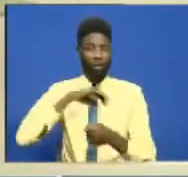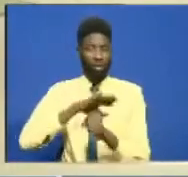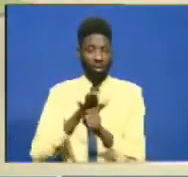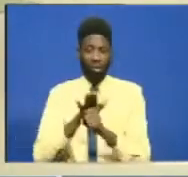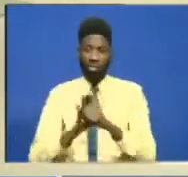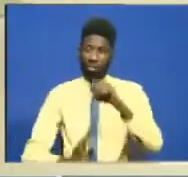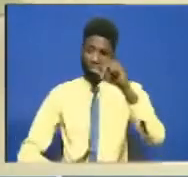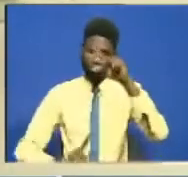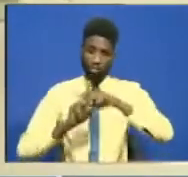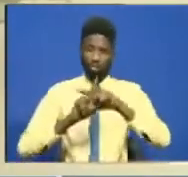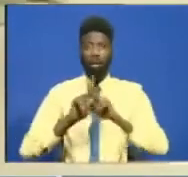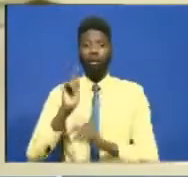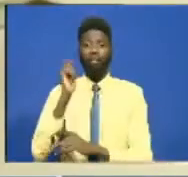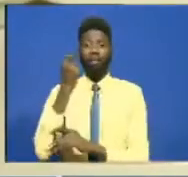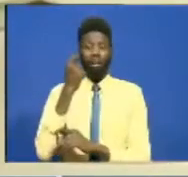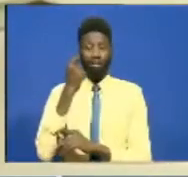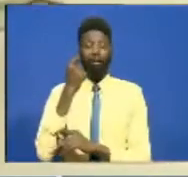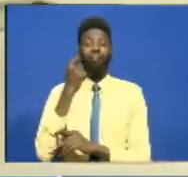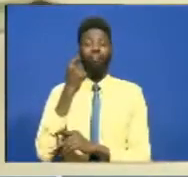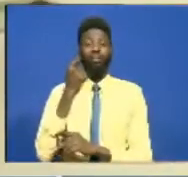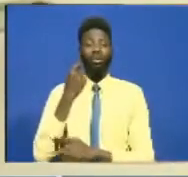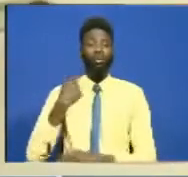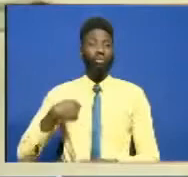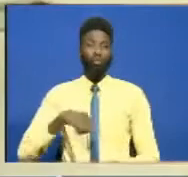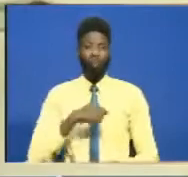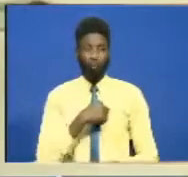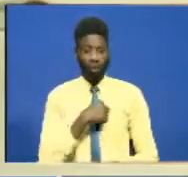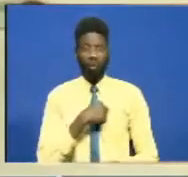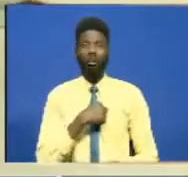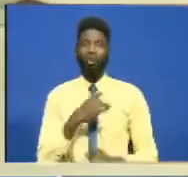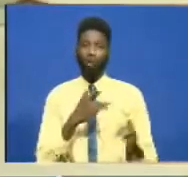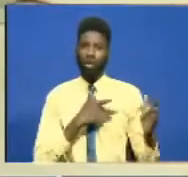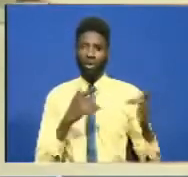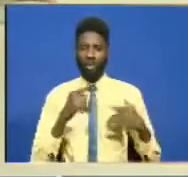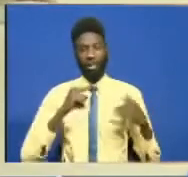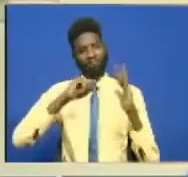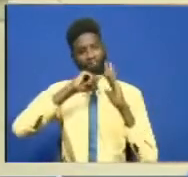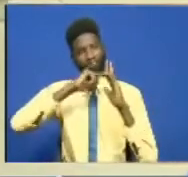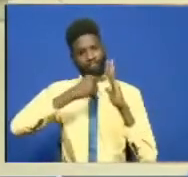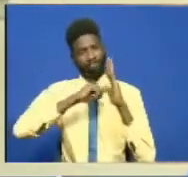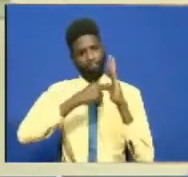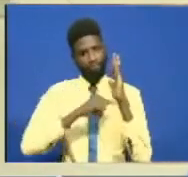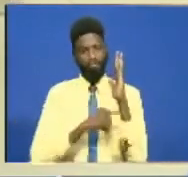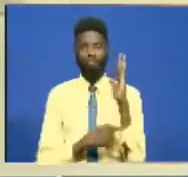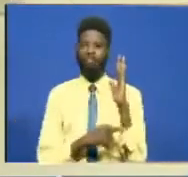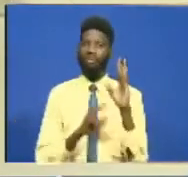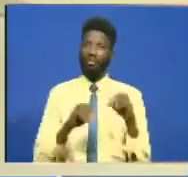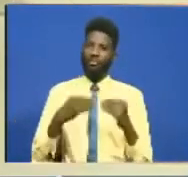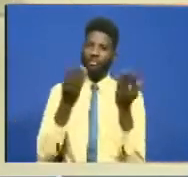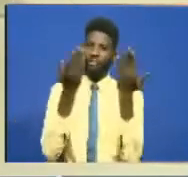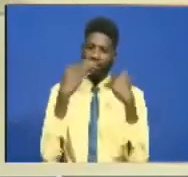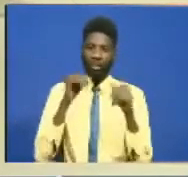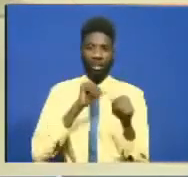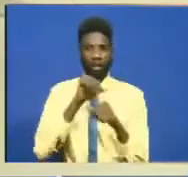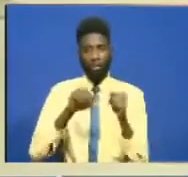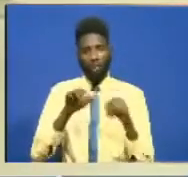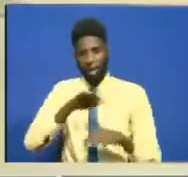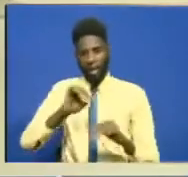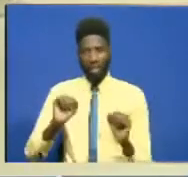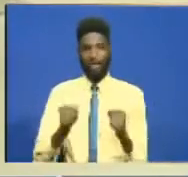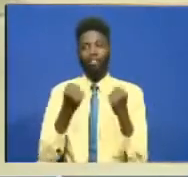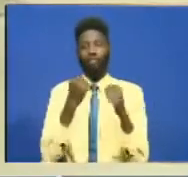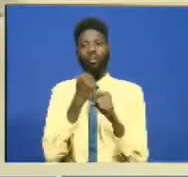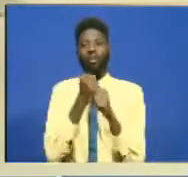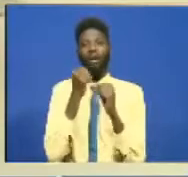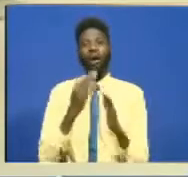COVID-19 here in the country, we have raised several concerns on the safety of the healthcare workers, and actually did several advisory to the